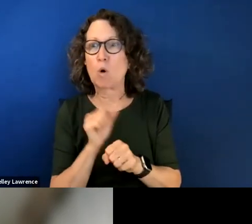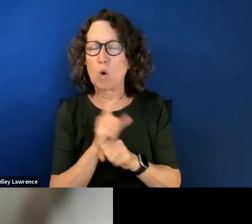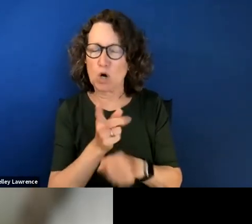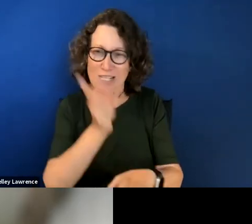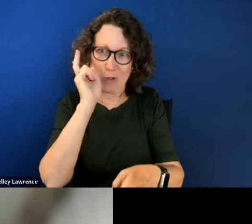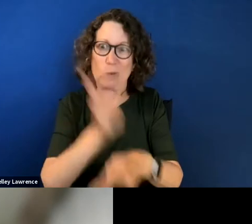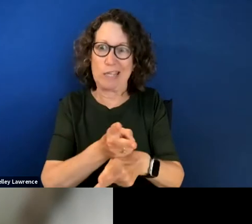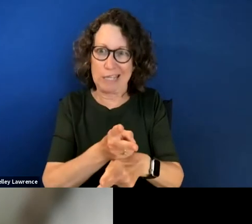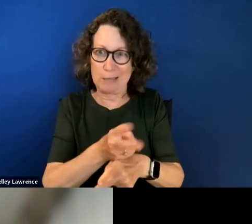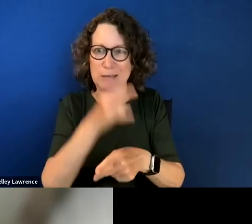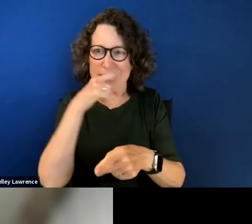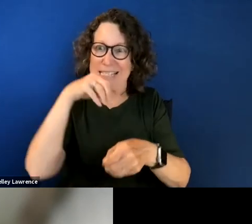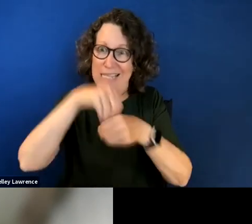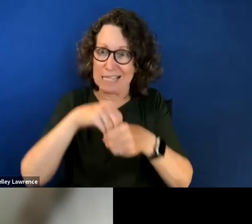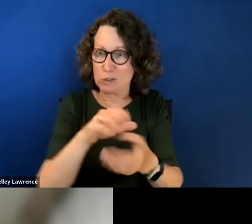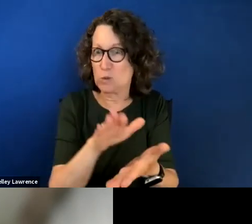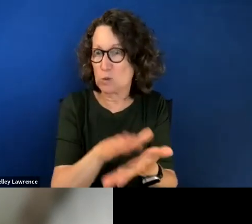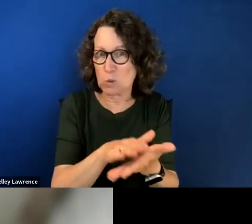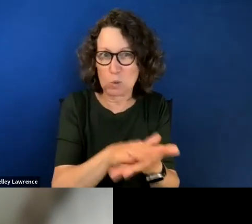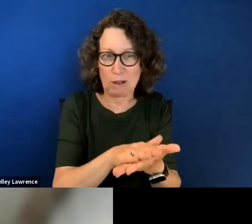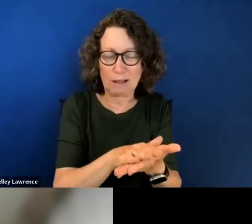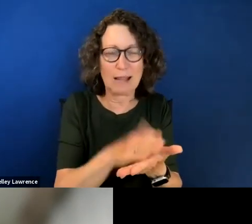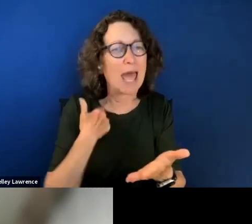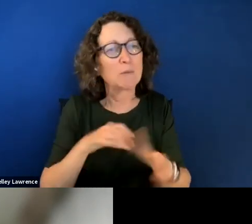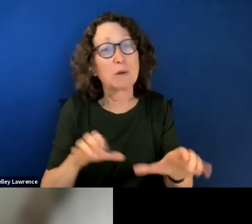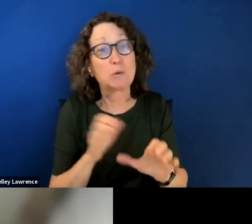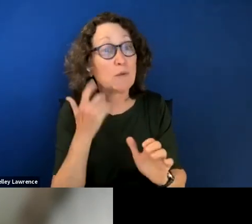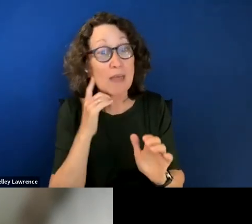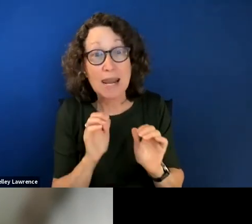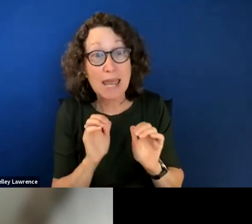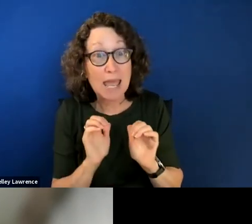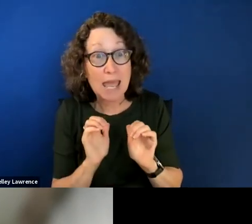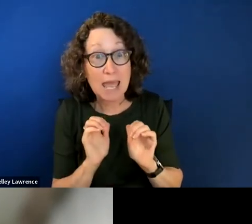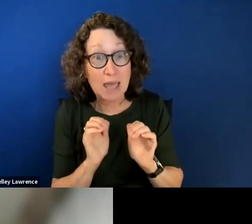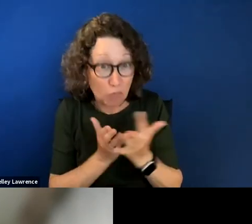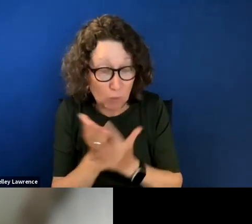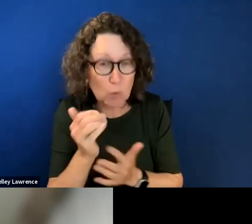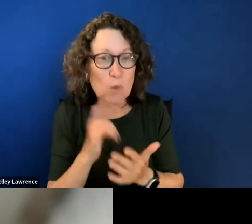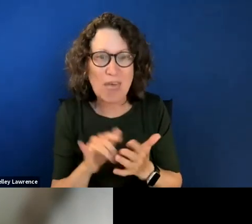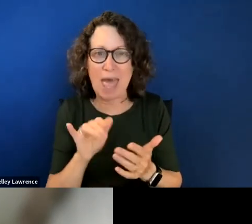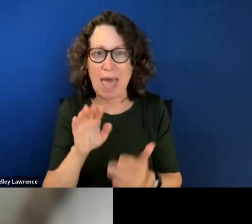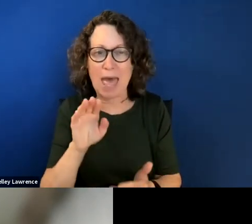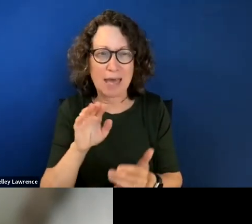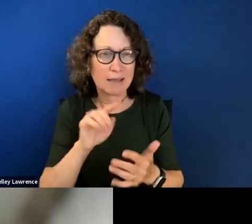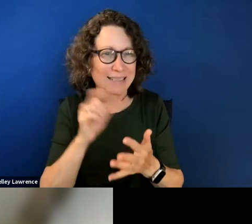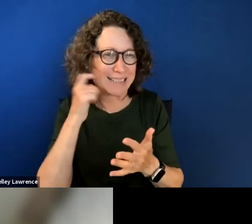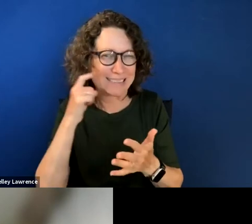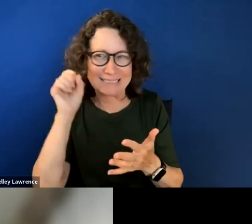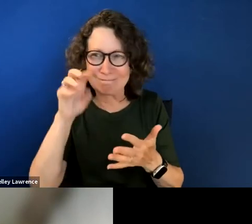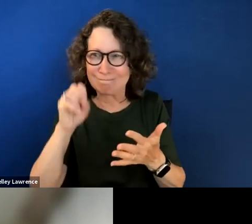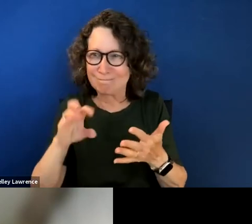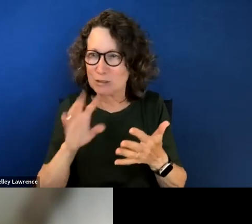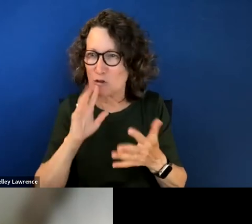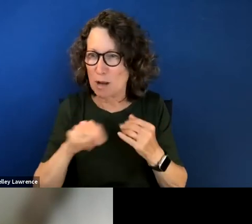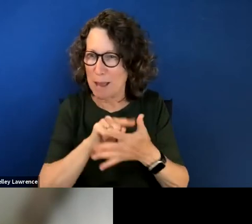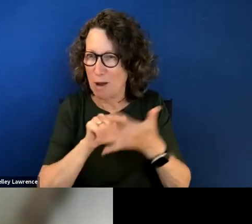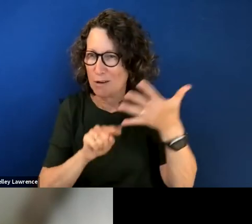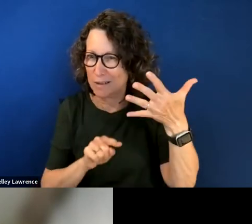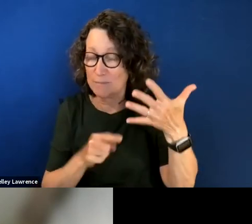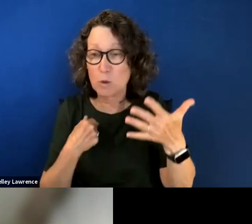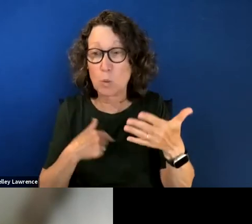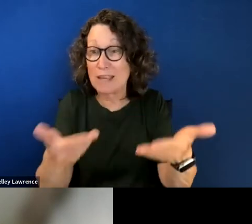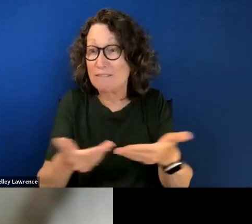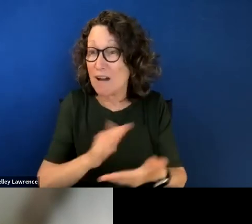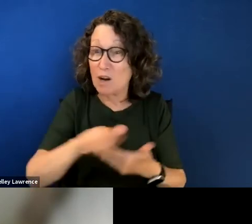keep kids in school. And we'll do that through the mitigation efforts I spoke of. We invite